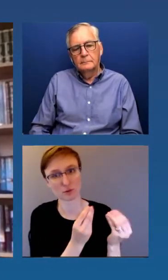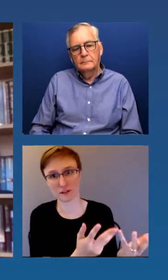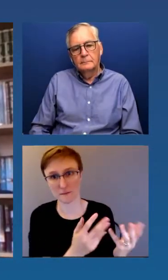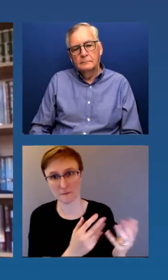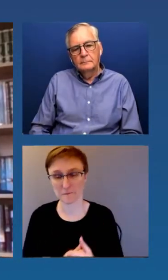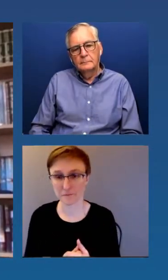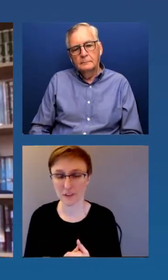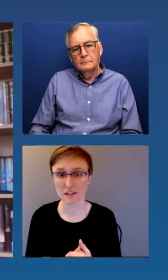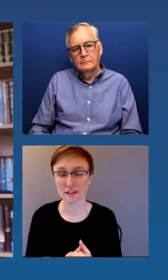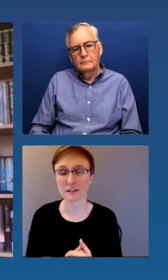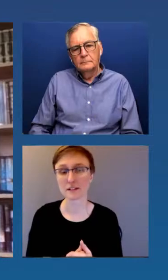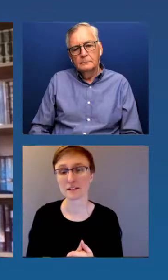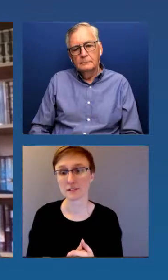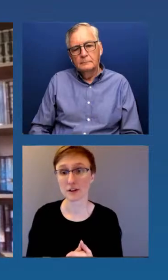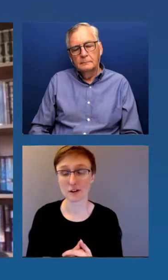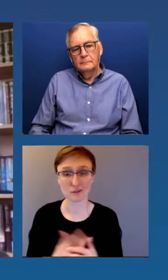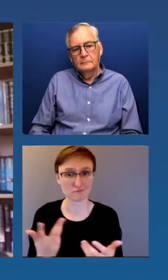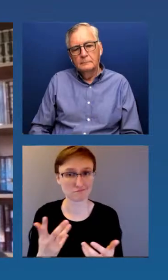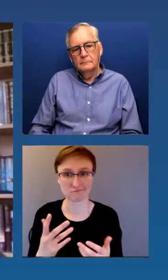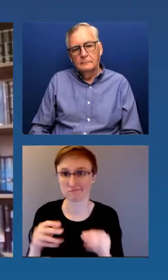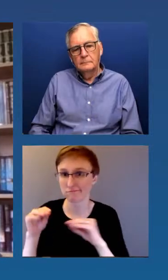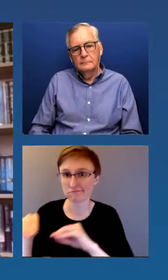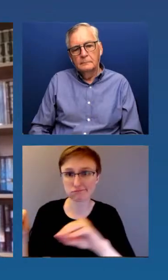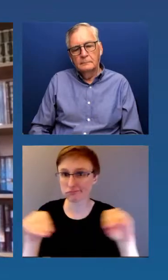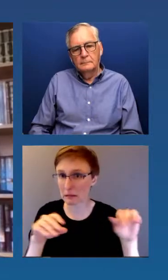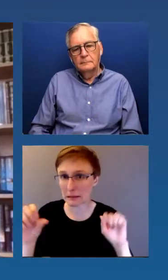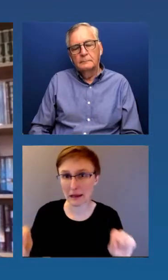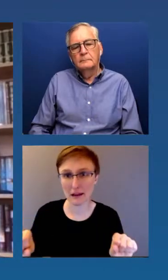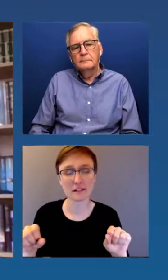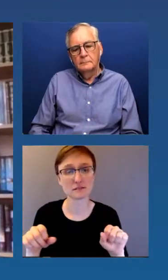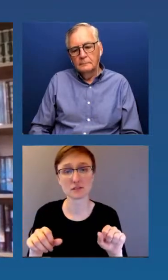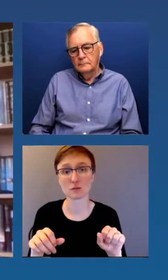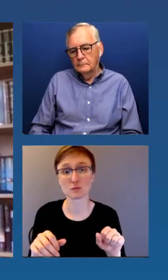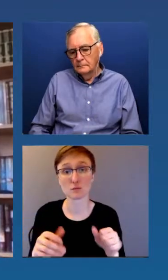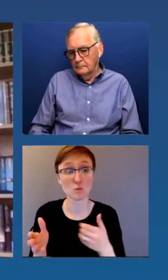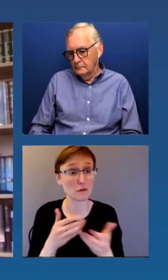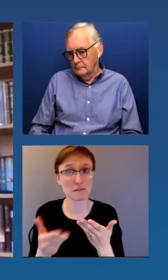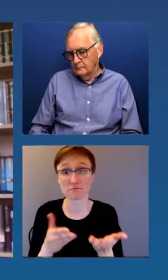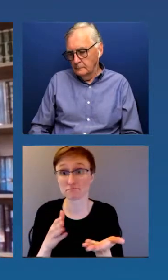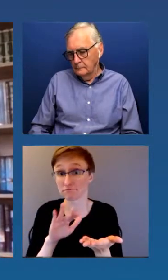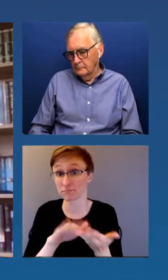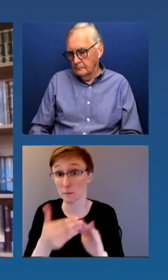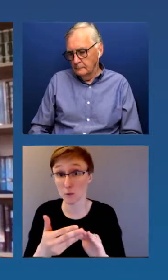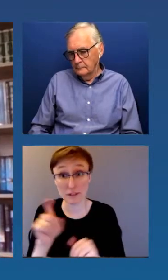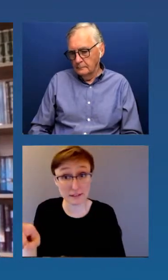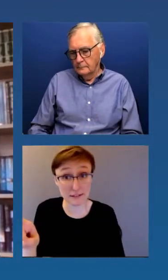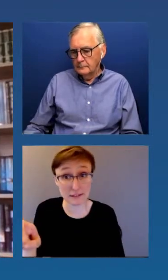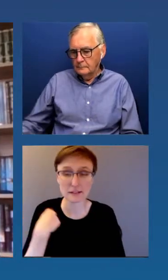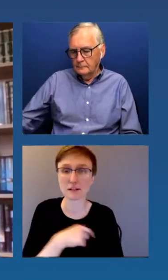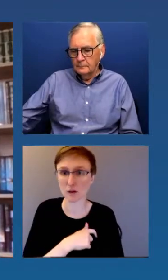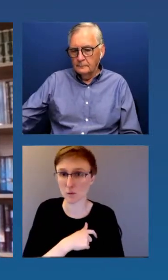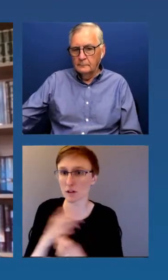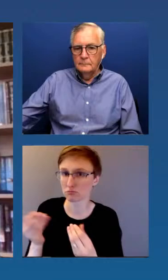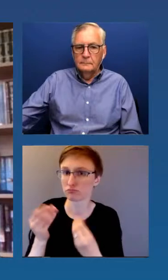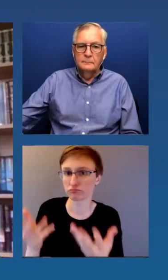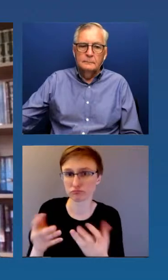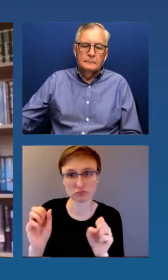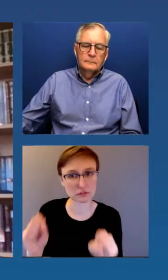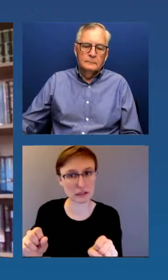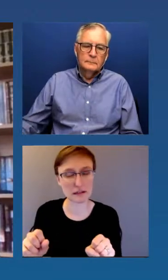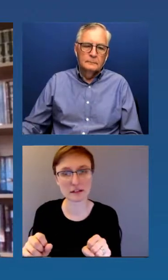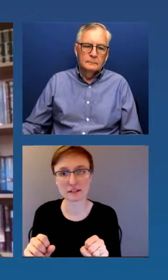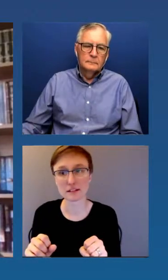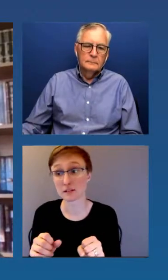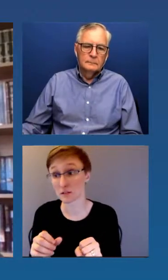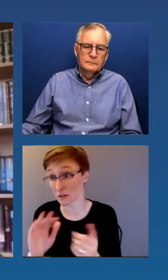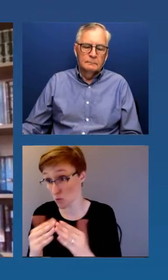or vice versa. So we're open to any kind of community activity as highlighted or requested by community. We're